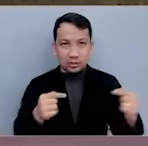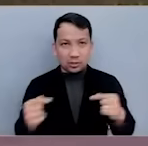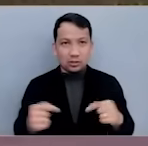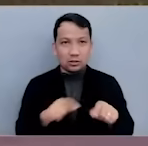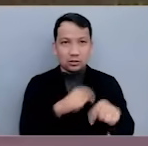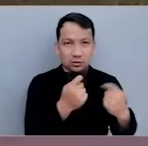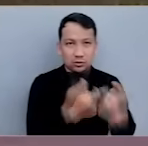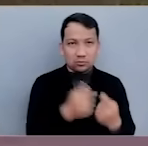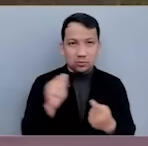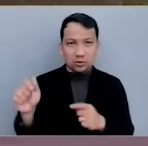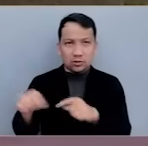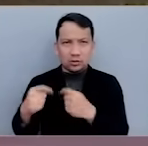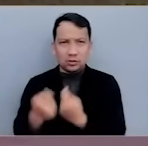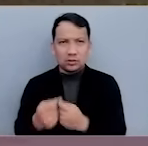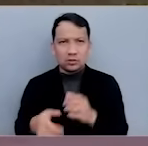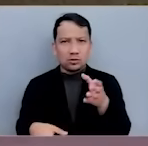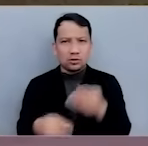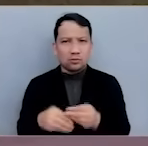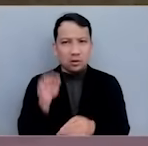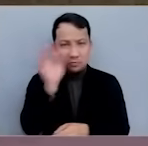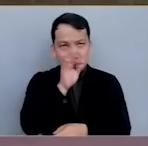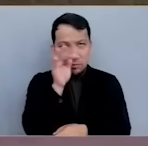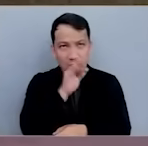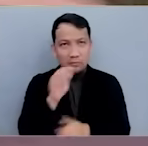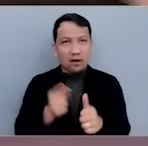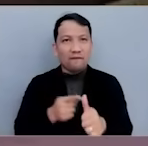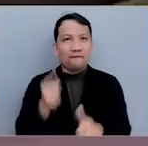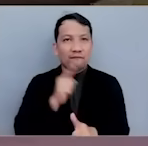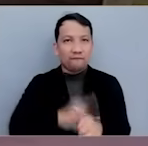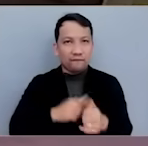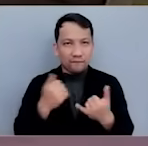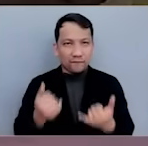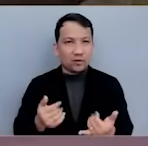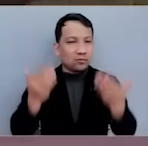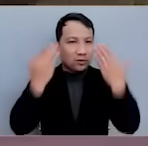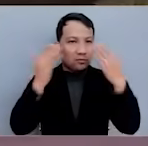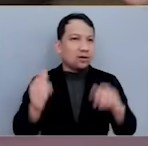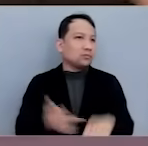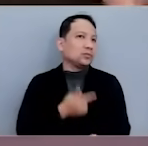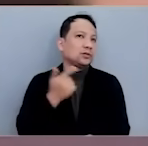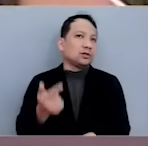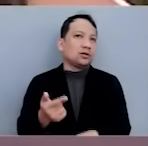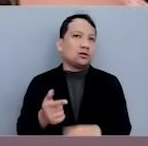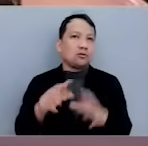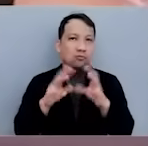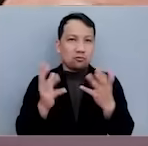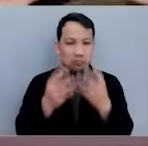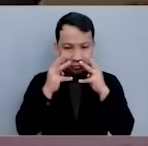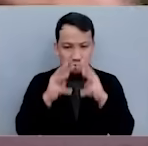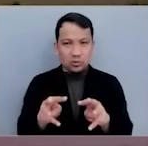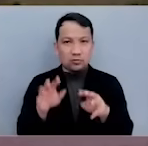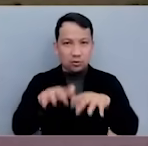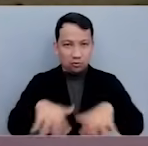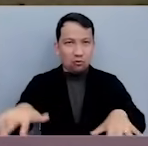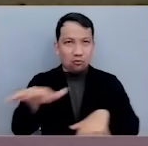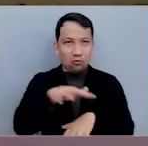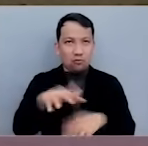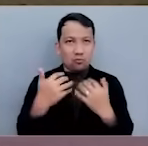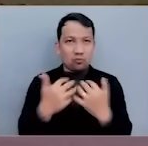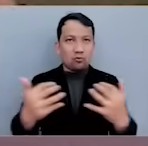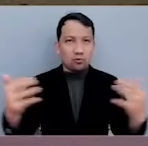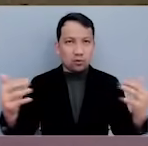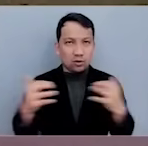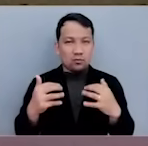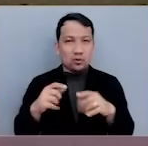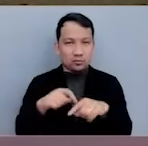in I don't know how long, we're gonna watch a game wherein lahat tayo, parang isang team lang yung chine-cheer natin.